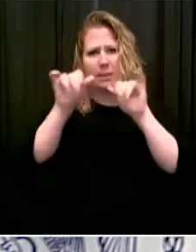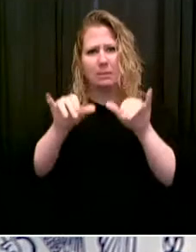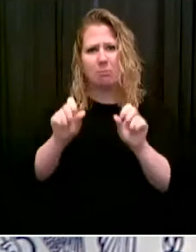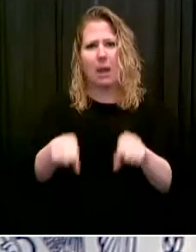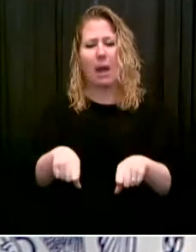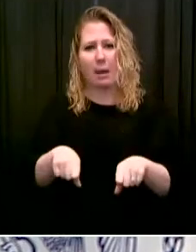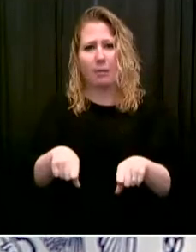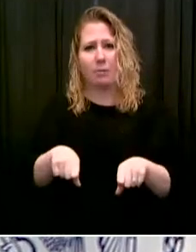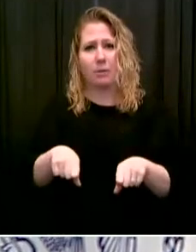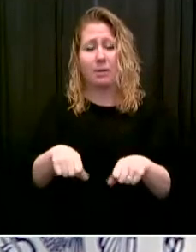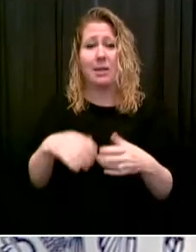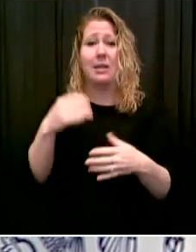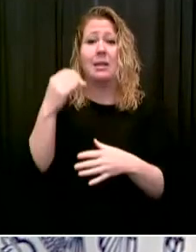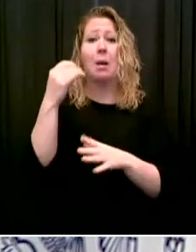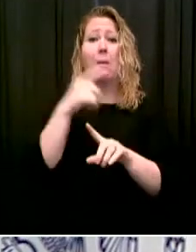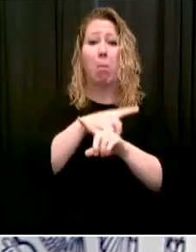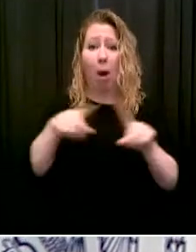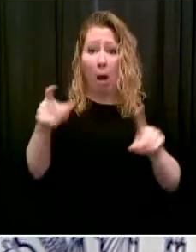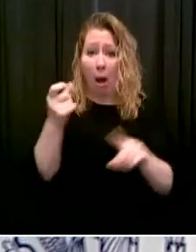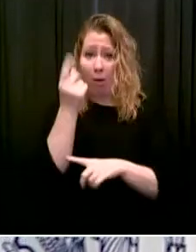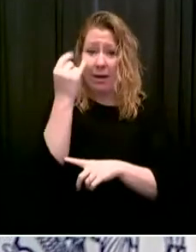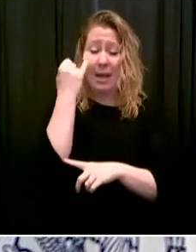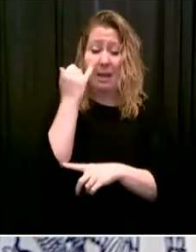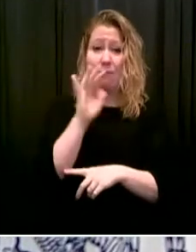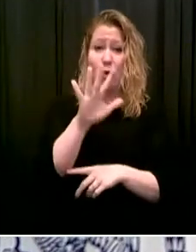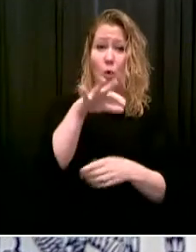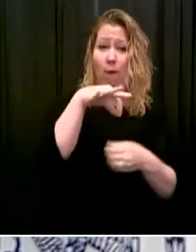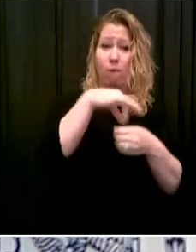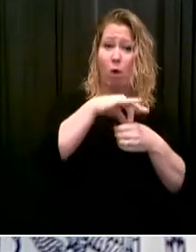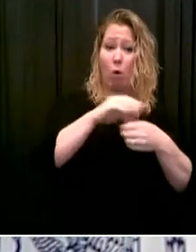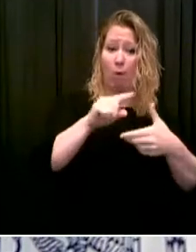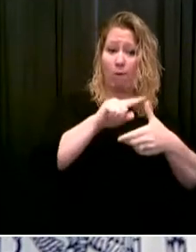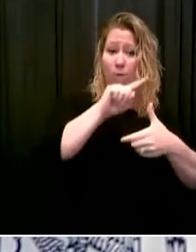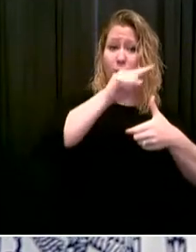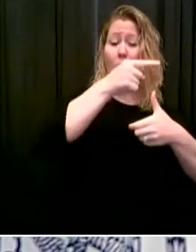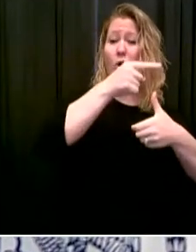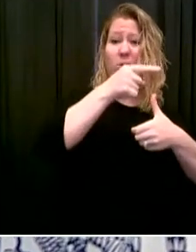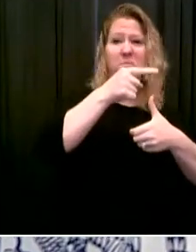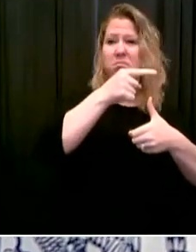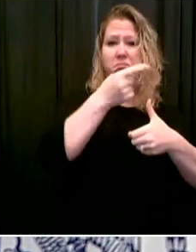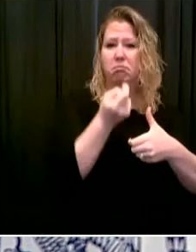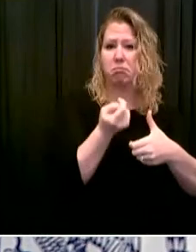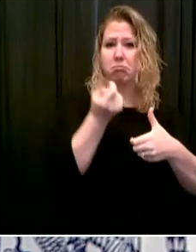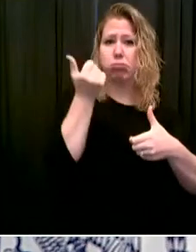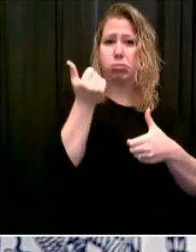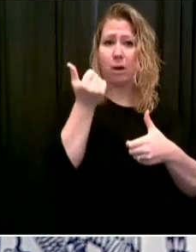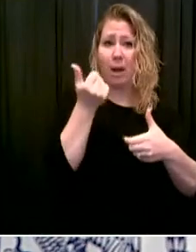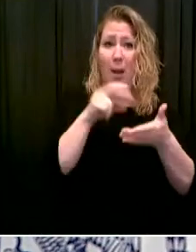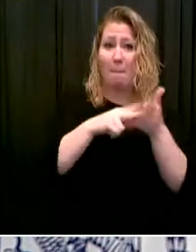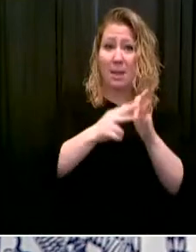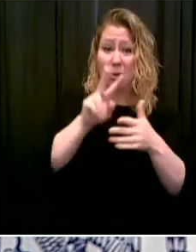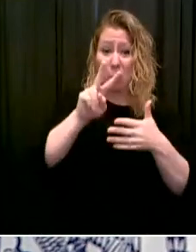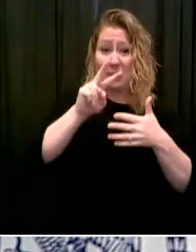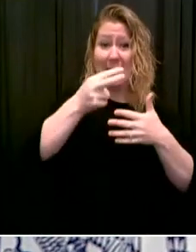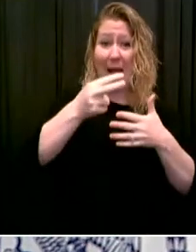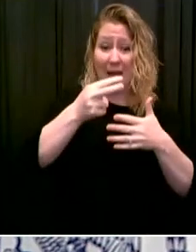vote continues to stay alive until it finds a home and has the maximum impact. That's pretty cool.